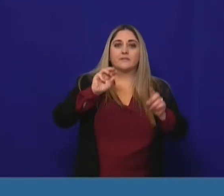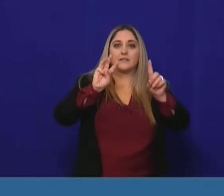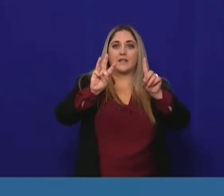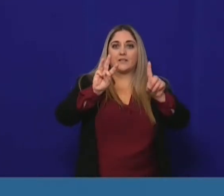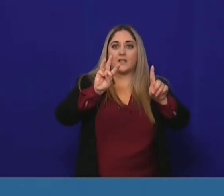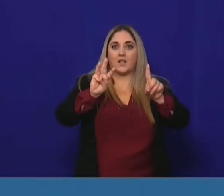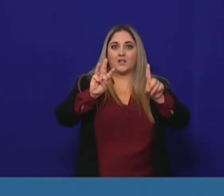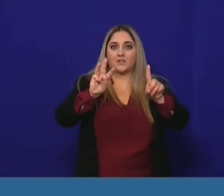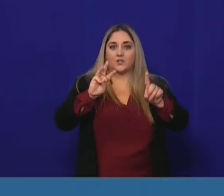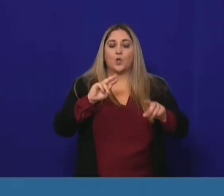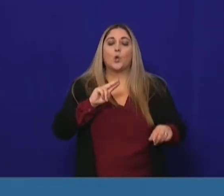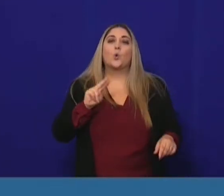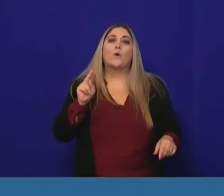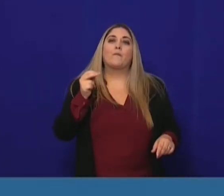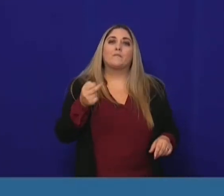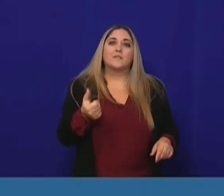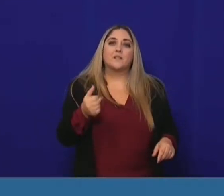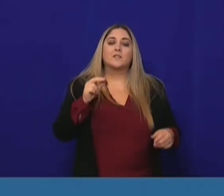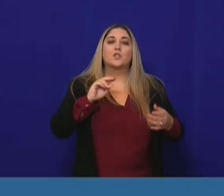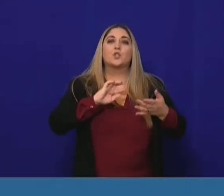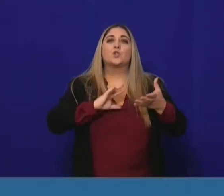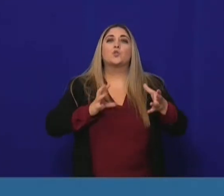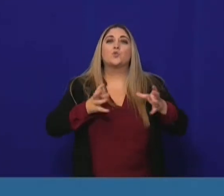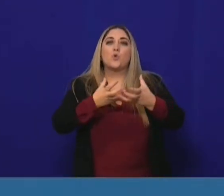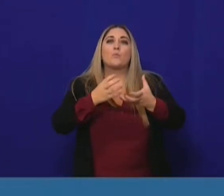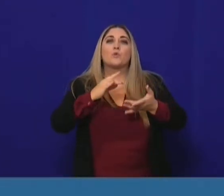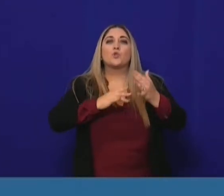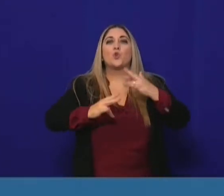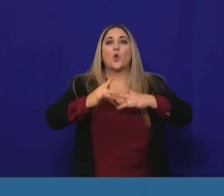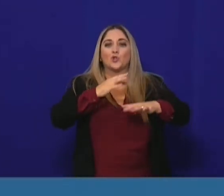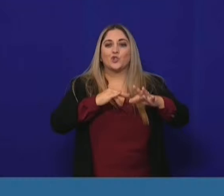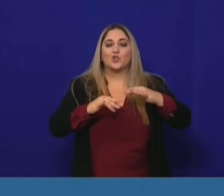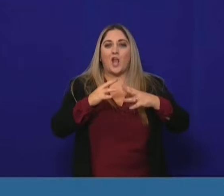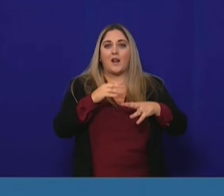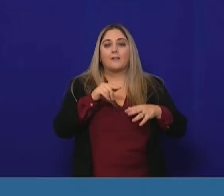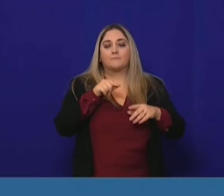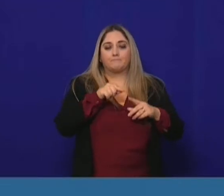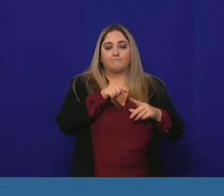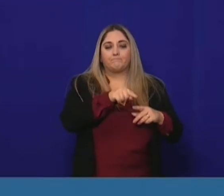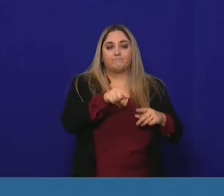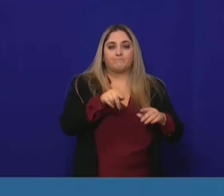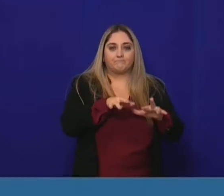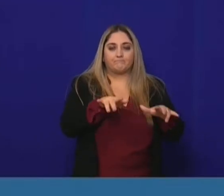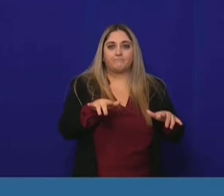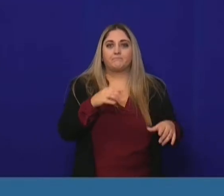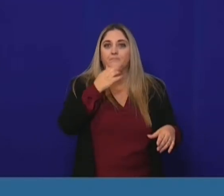qed ikollna ftit ukoll social gatherings li qegħdin ikunu kaġun ta' ċertu clusters.